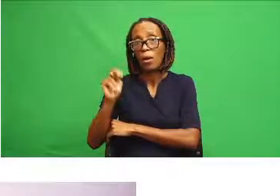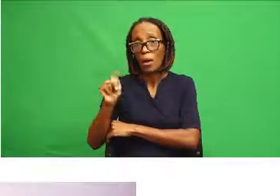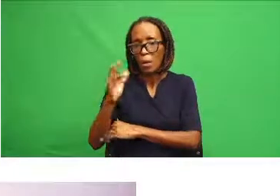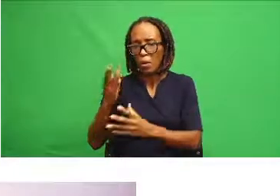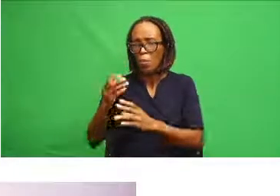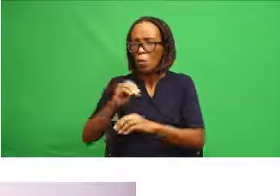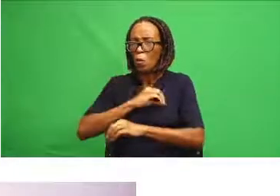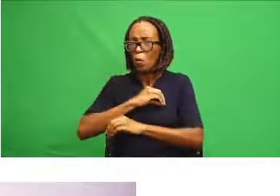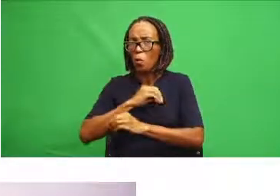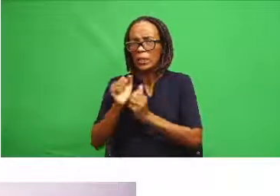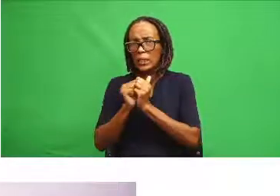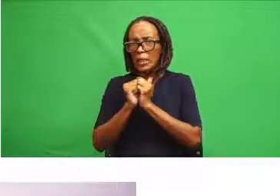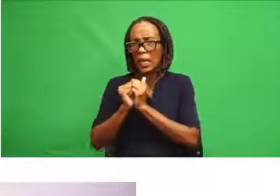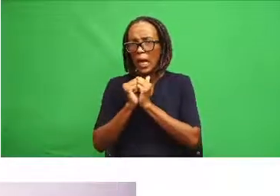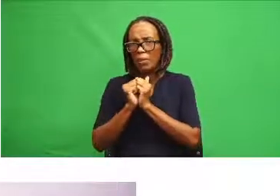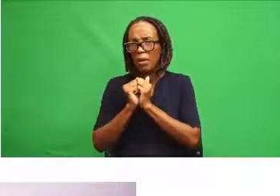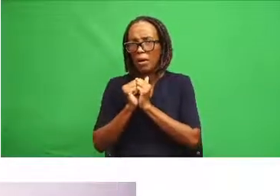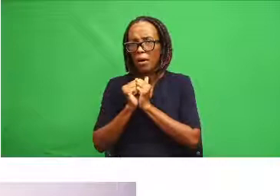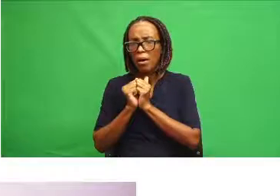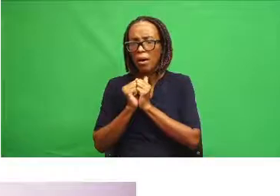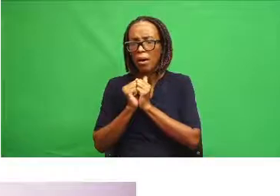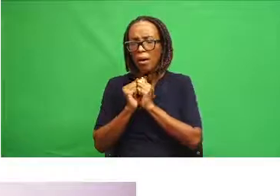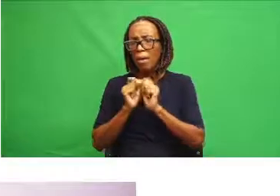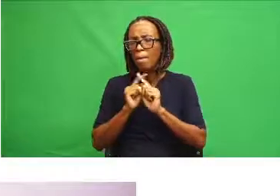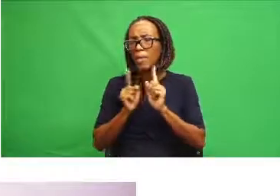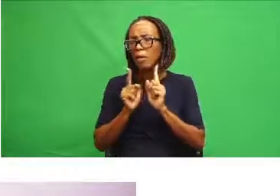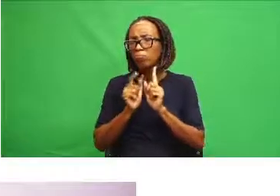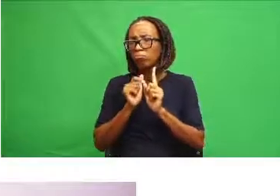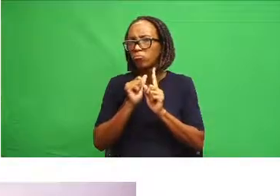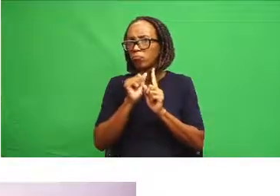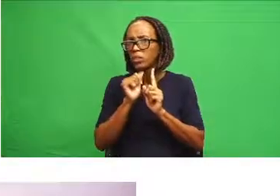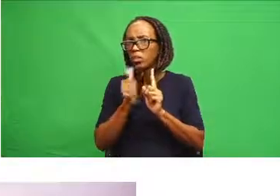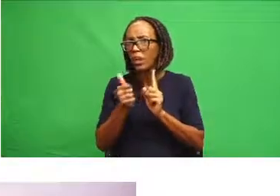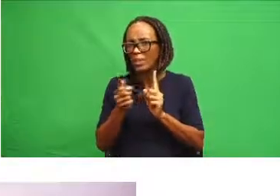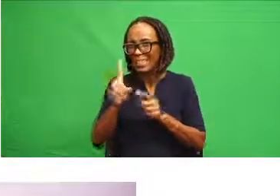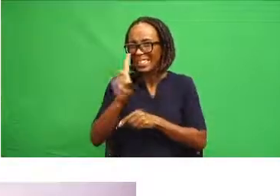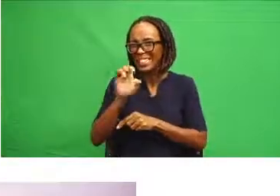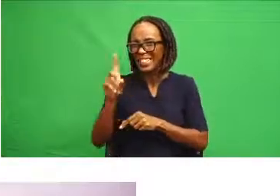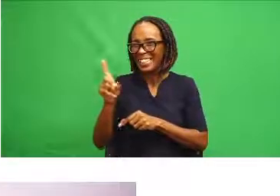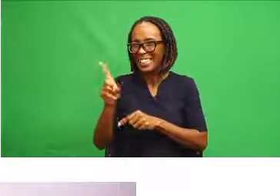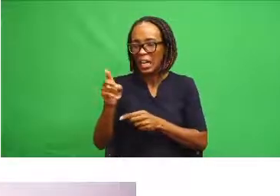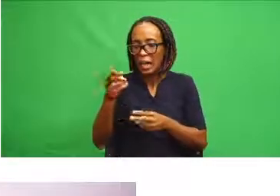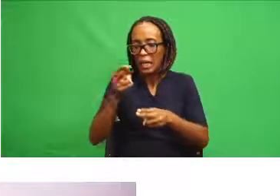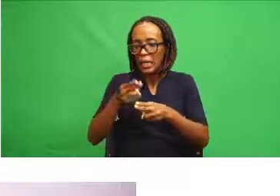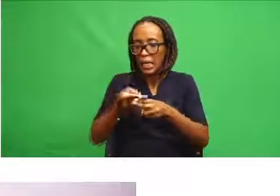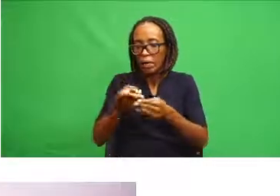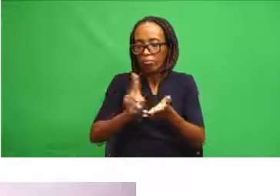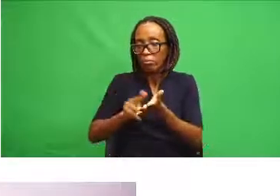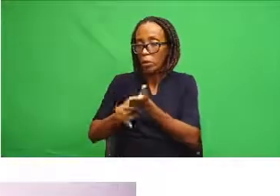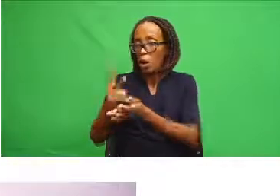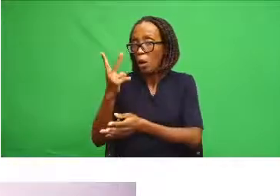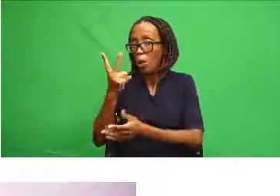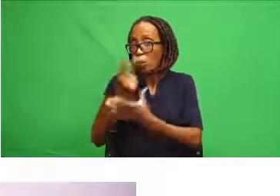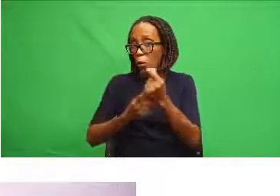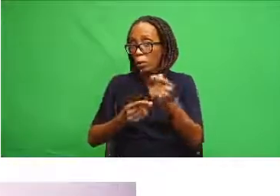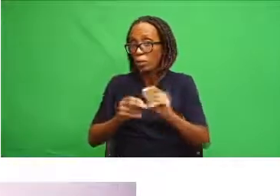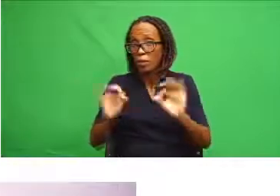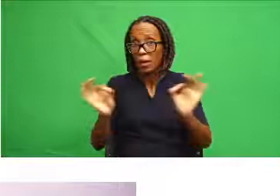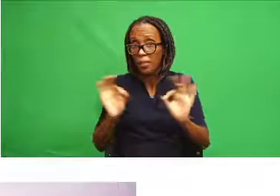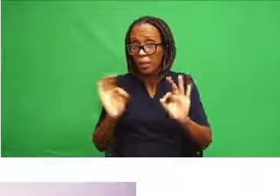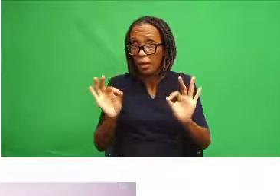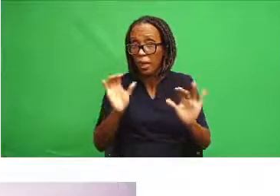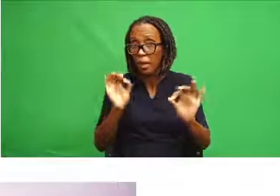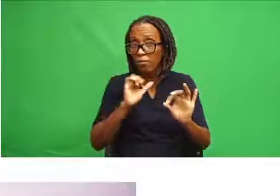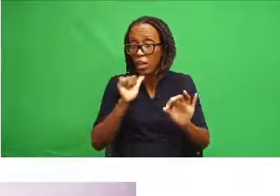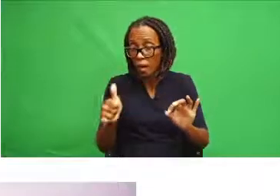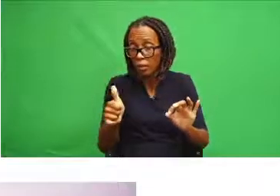but there's not a joint tenancy, it's tenancy in common. So again, you need legal advice to be able to establish whether in terms of the